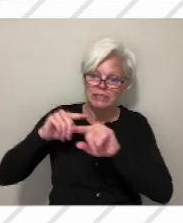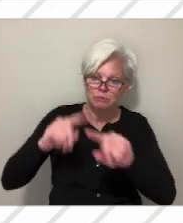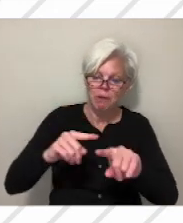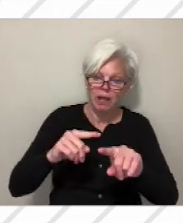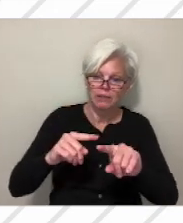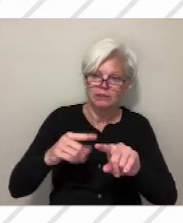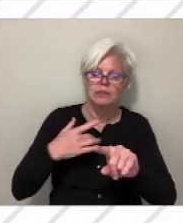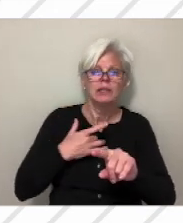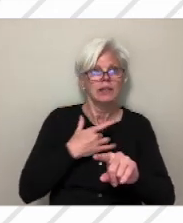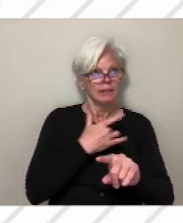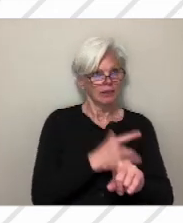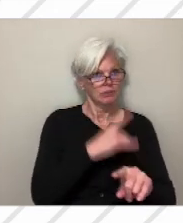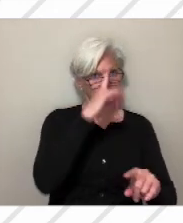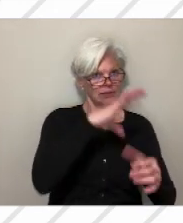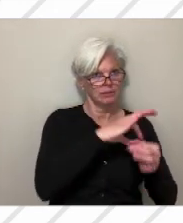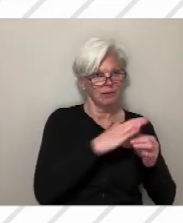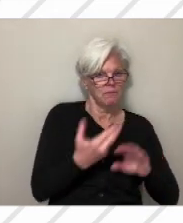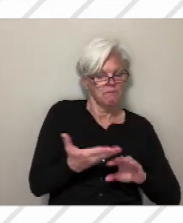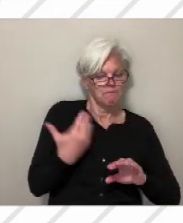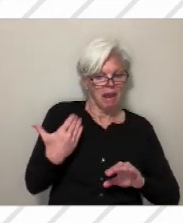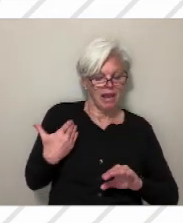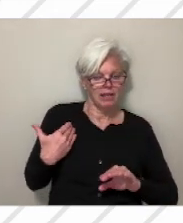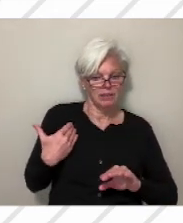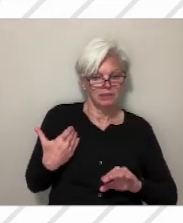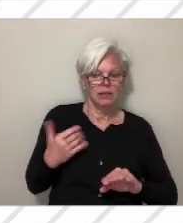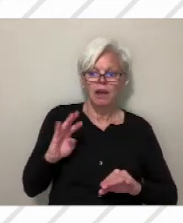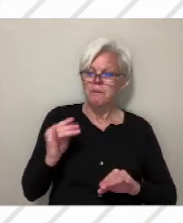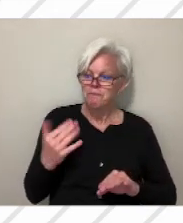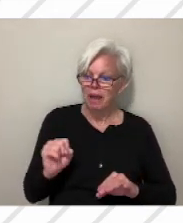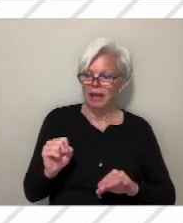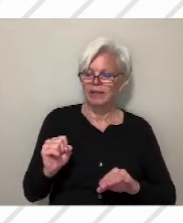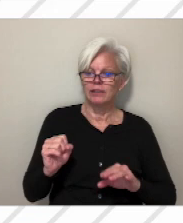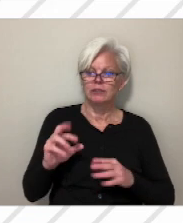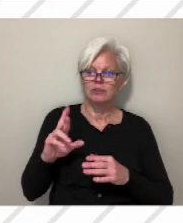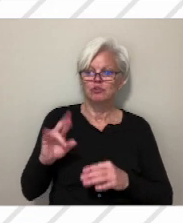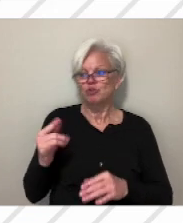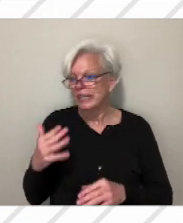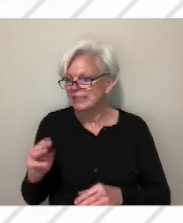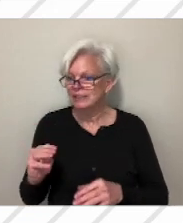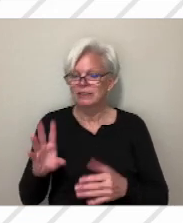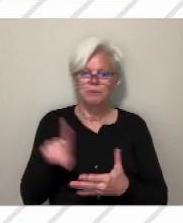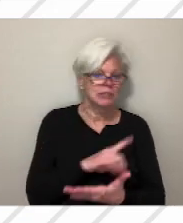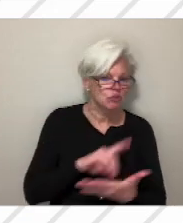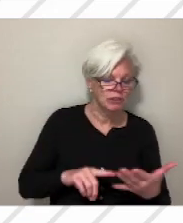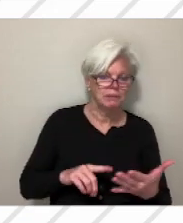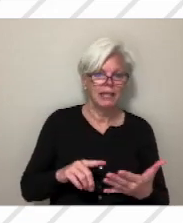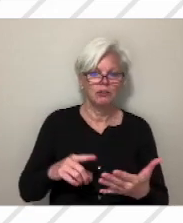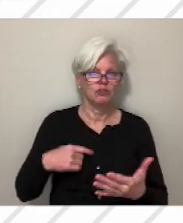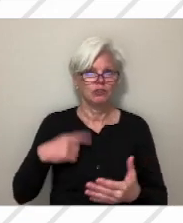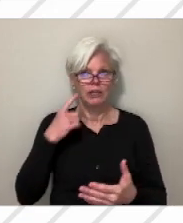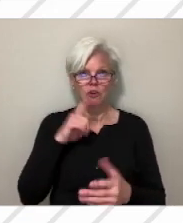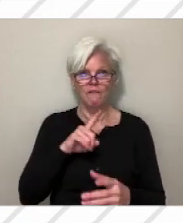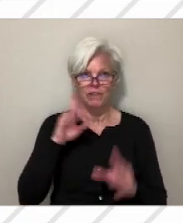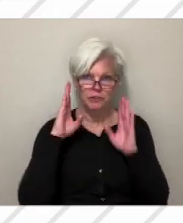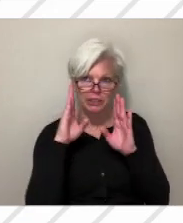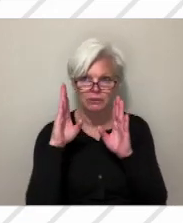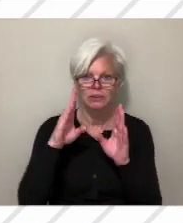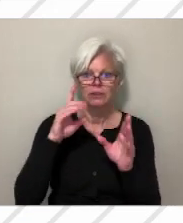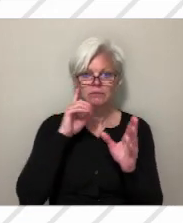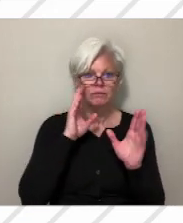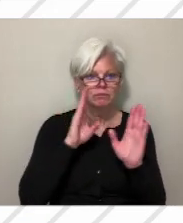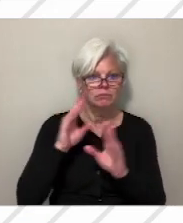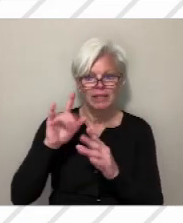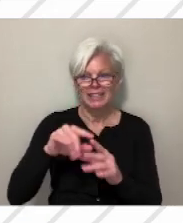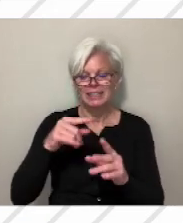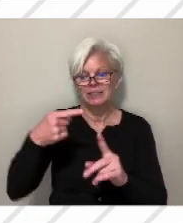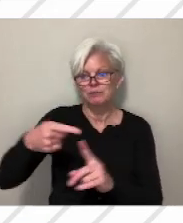bias and racism and discrimination are on high alert in particular contexts. The brain regions that respond to